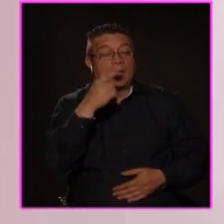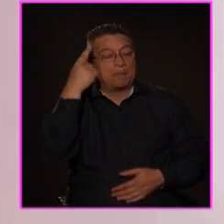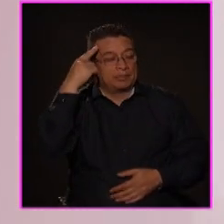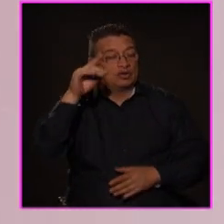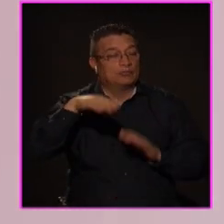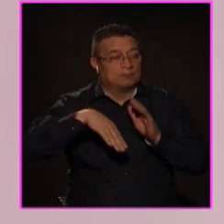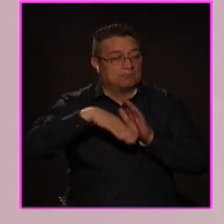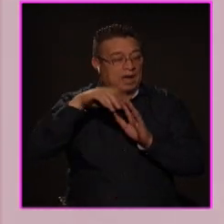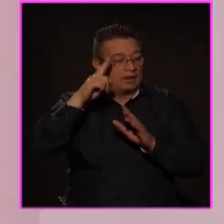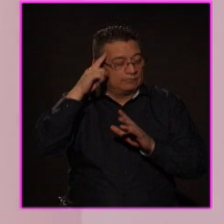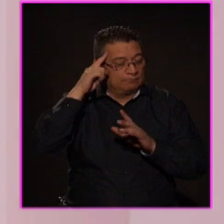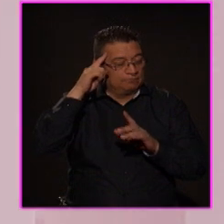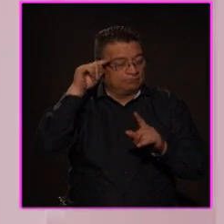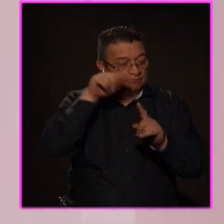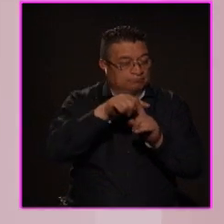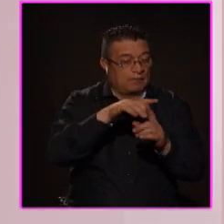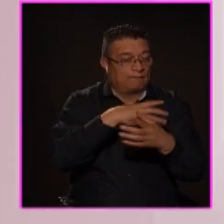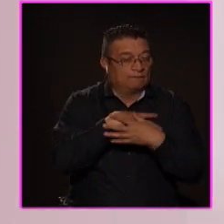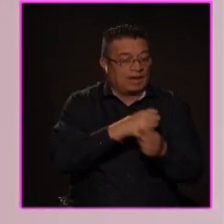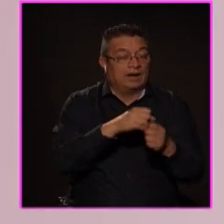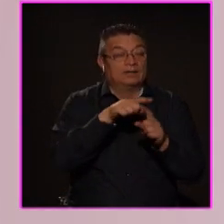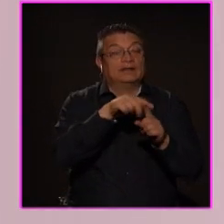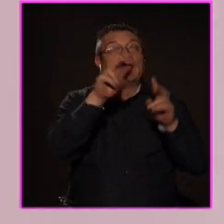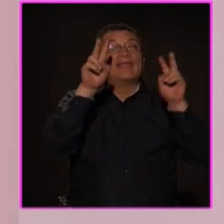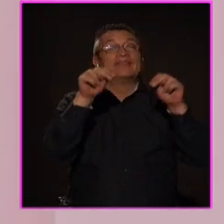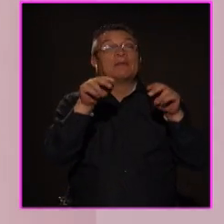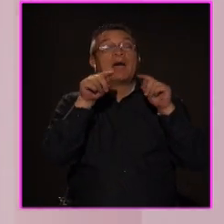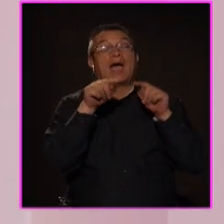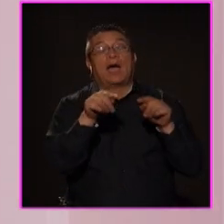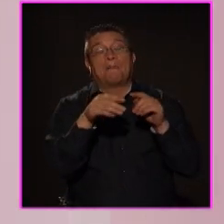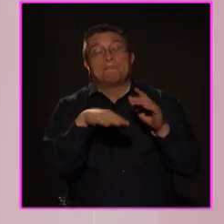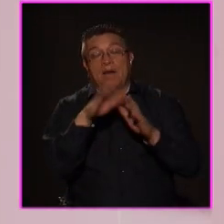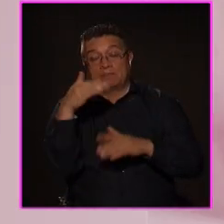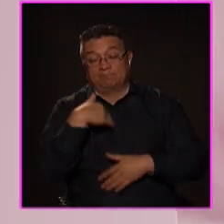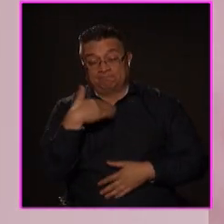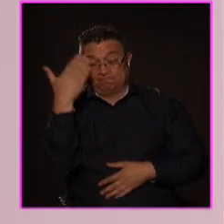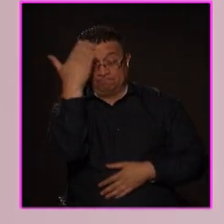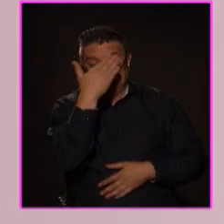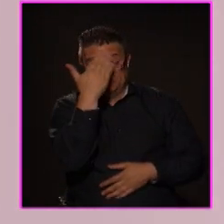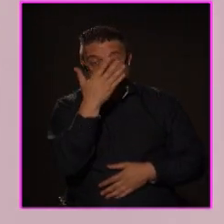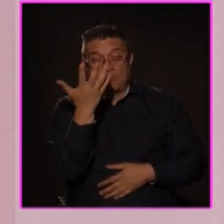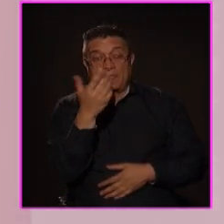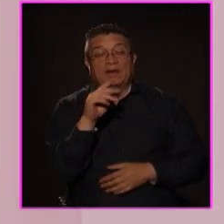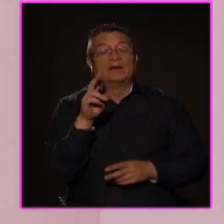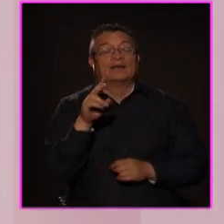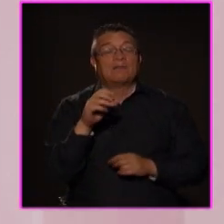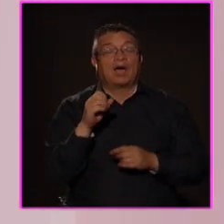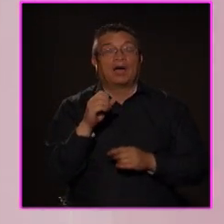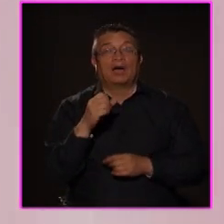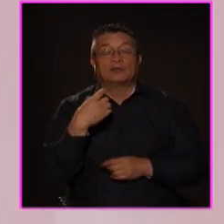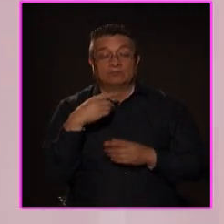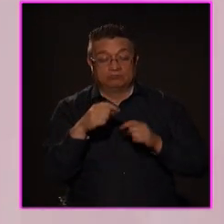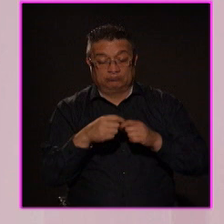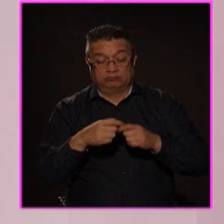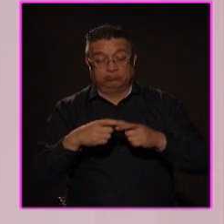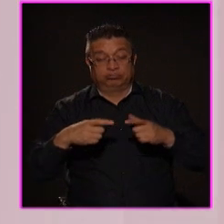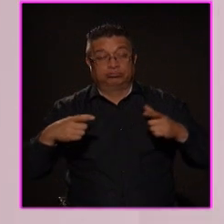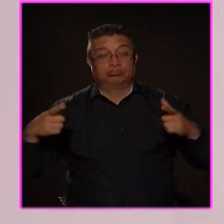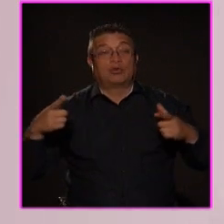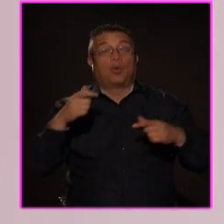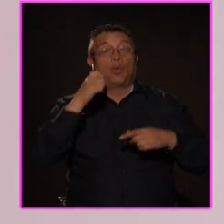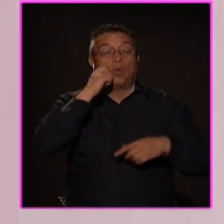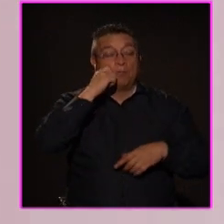issues that worries me is about human flourishing and our cognitive development, right? So if, say, the